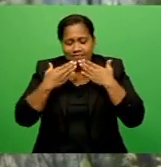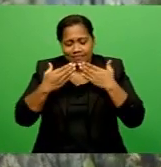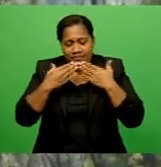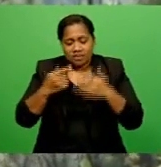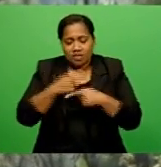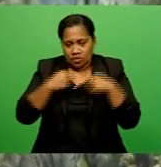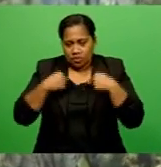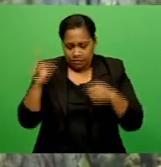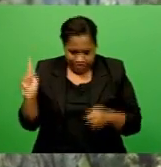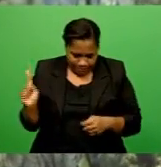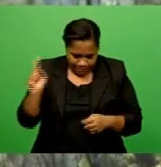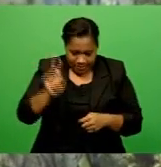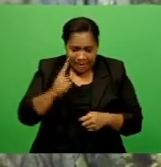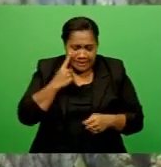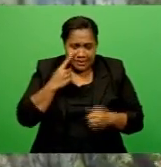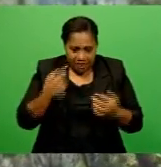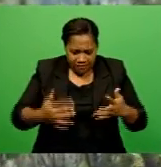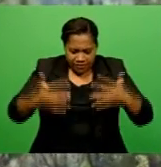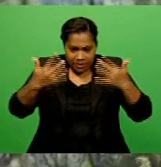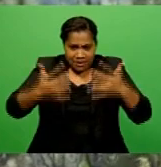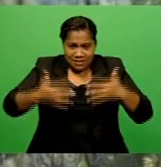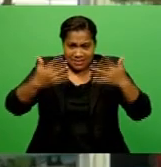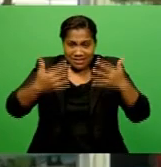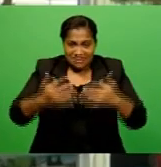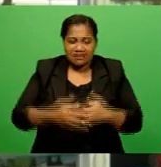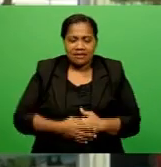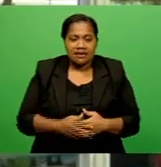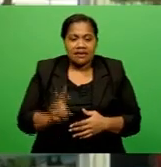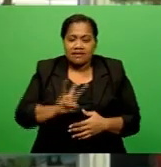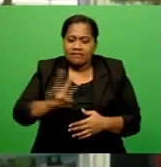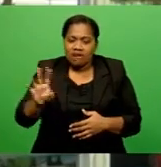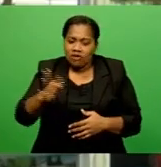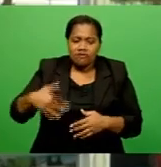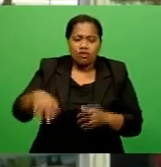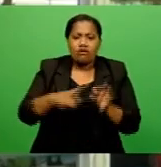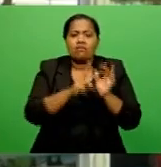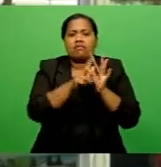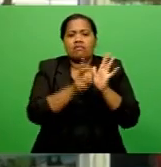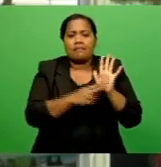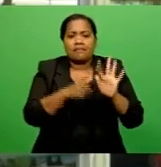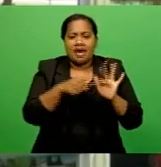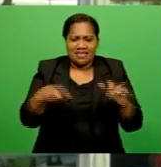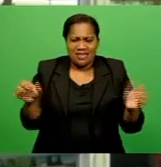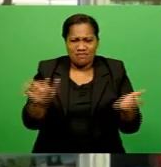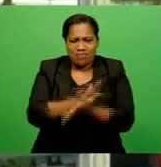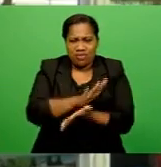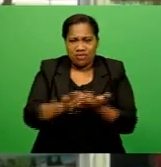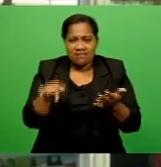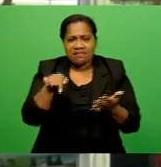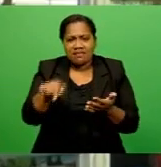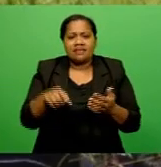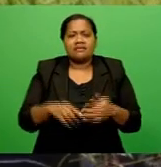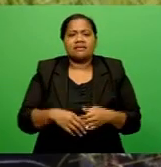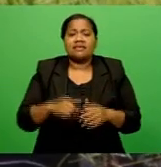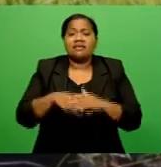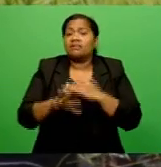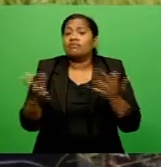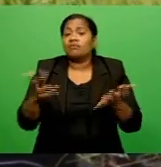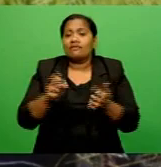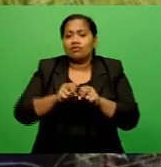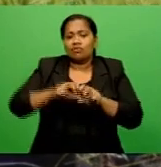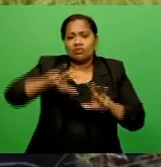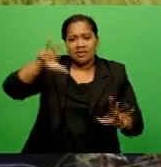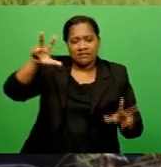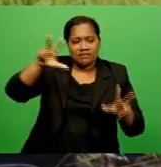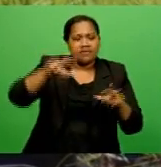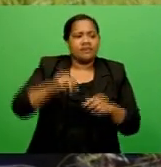we'll ascertain our figures in terms of volume and value of all the pine that has been damaged so far on Vunolevu. The 3